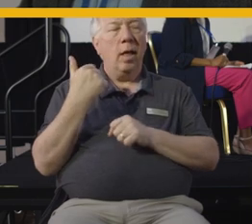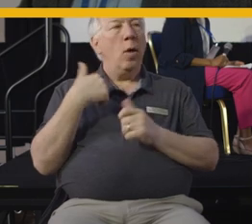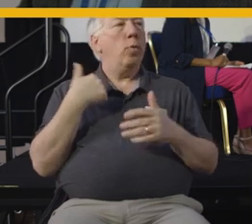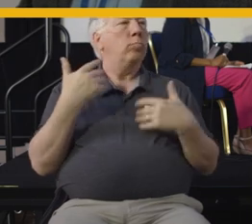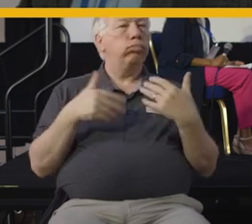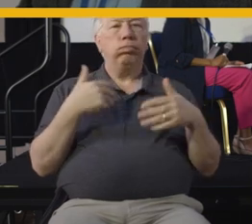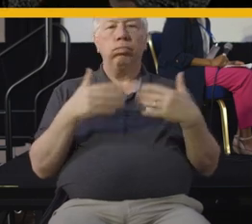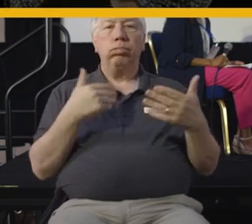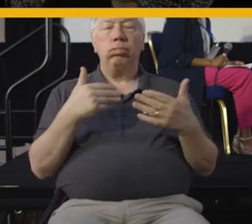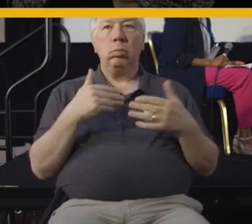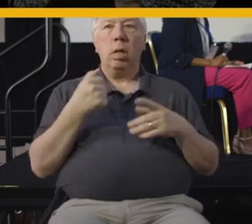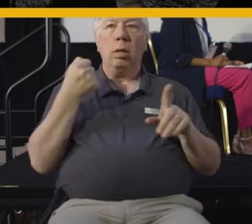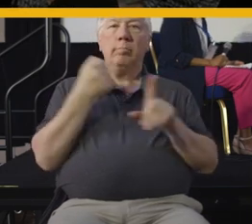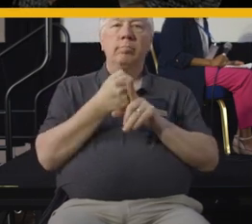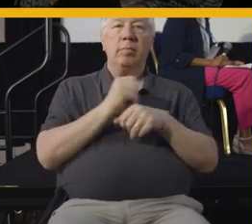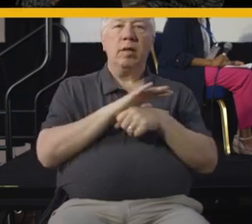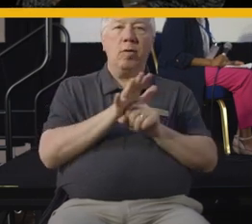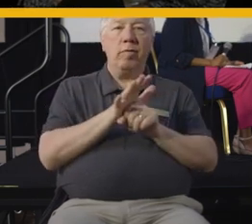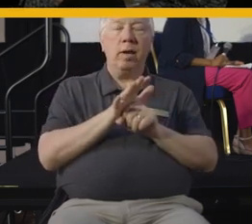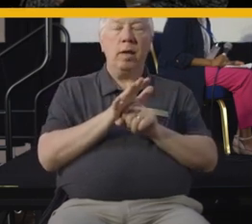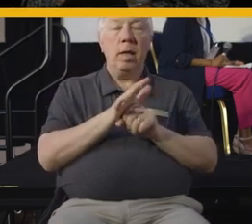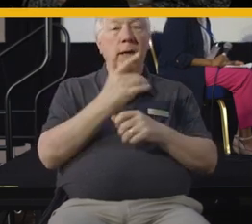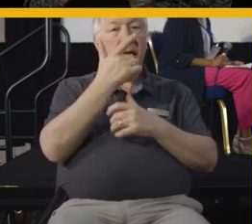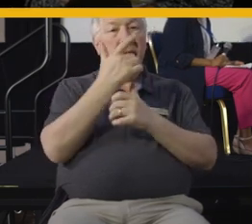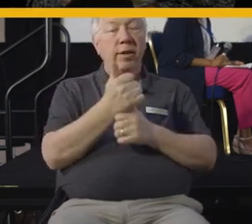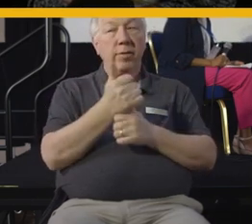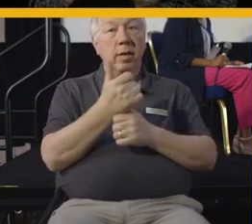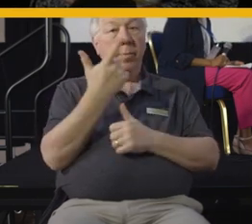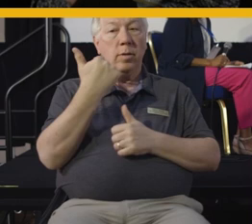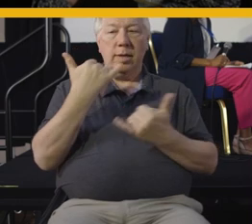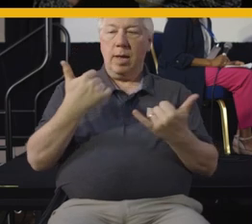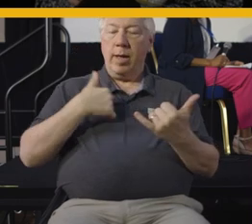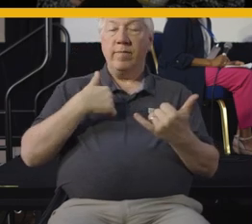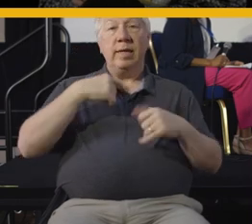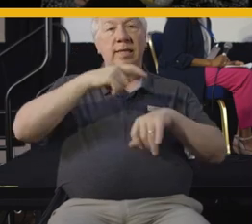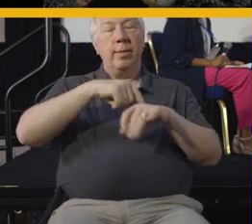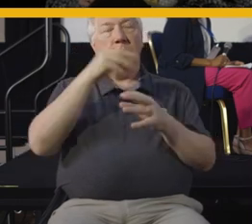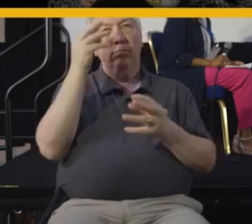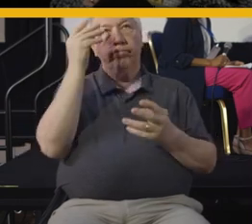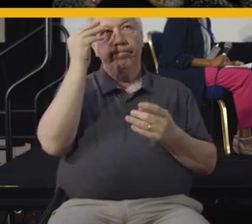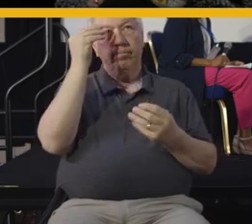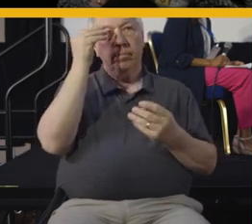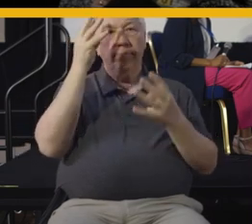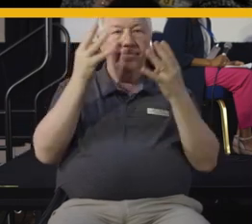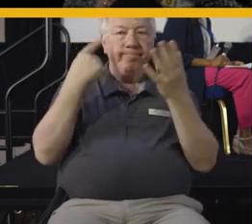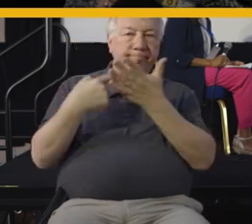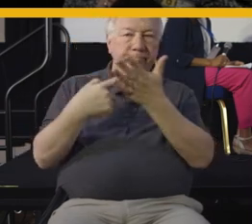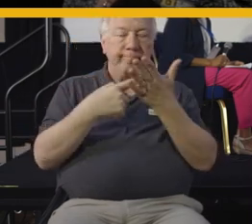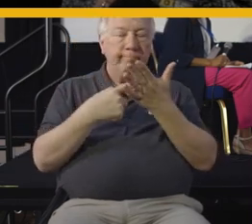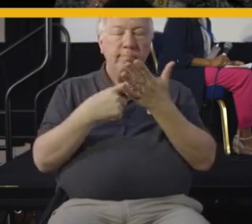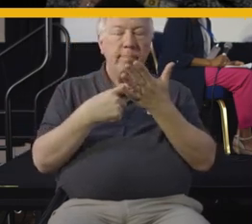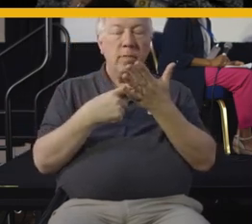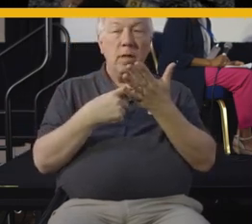rolling along and then COVID hit. And actually, it was interesting because it gave us time to kind of marinate on it and come up with some different things. So